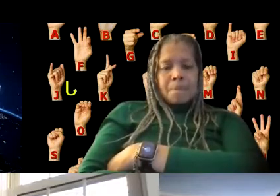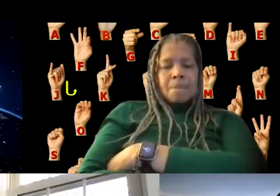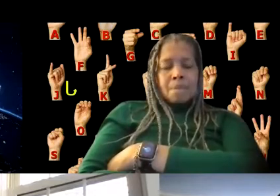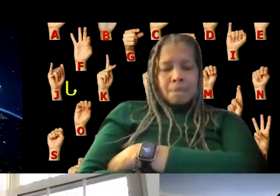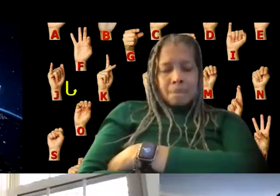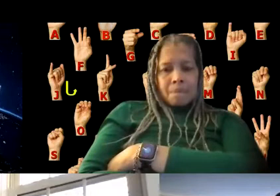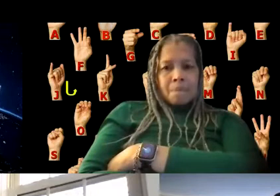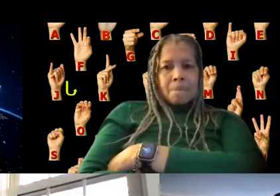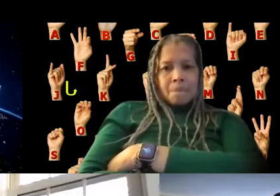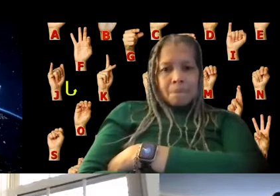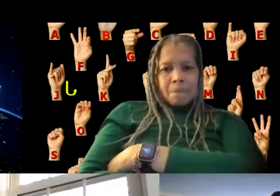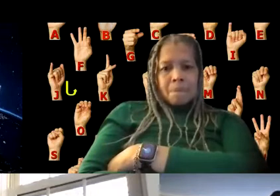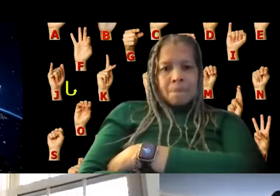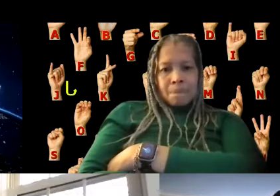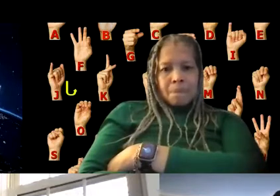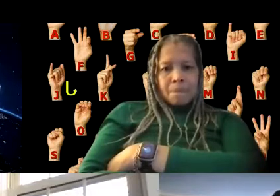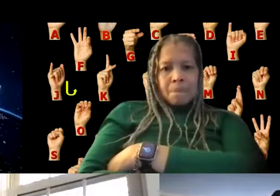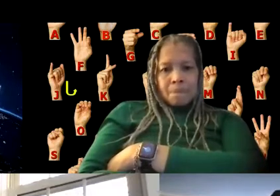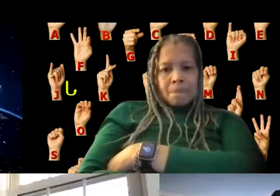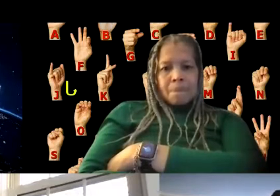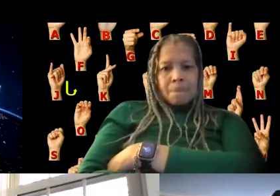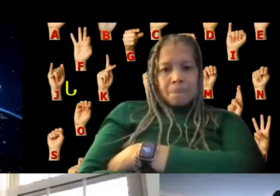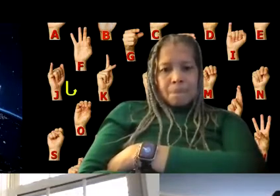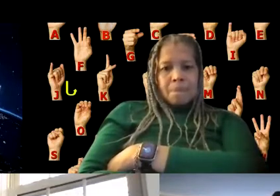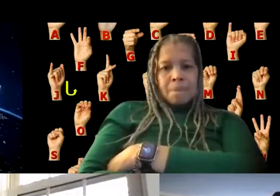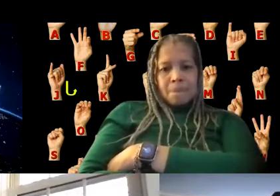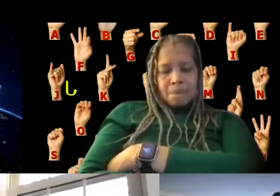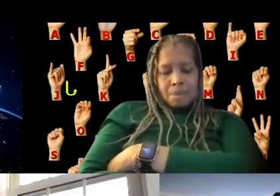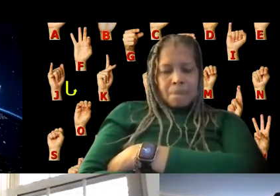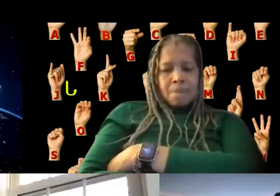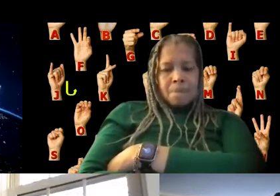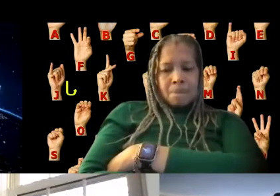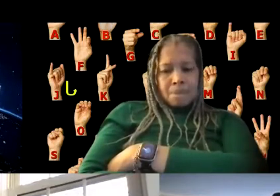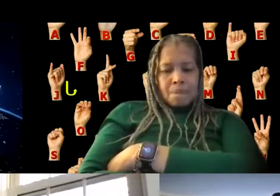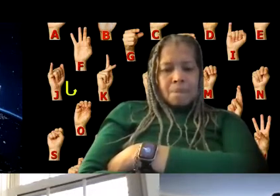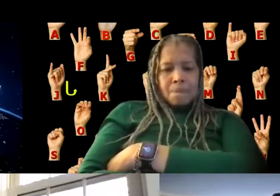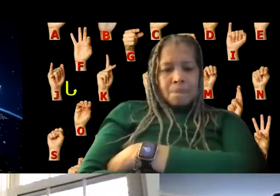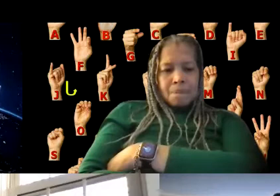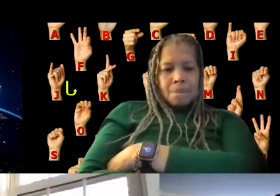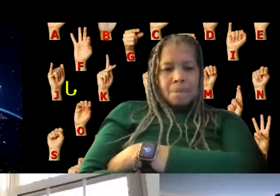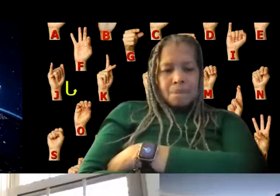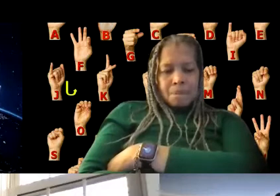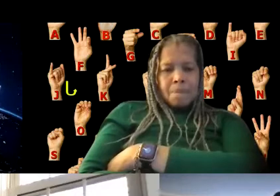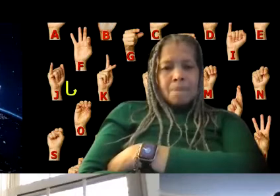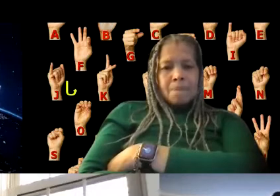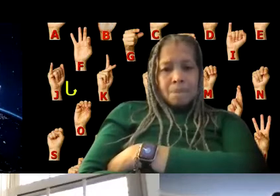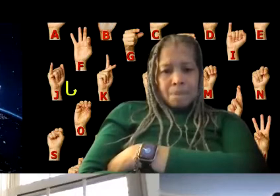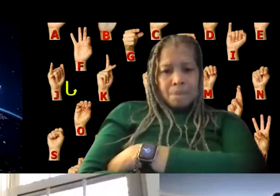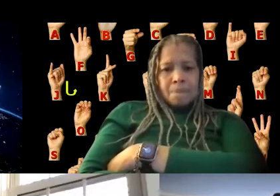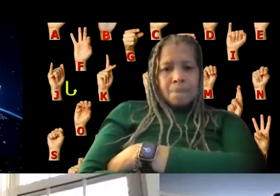I think Dan and Karen both sort of mentioned that, there's this vast untapped